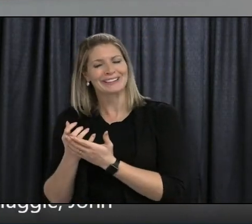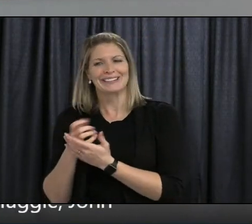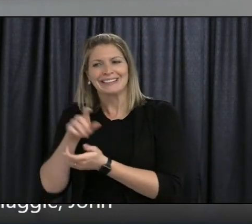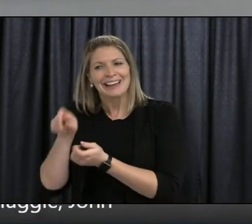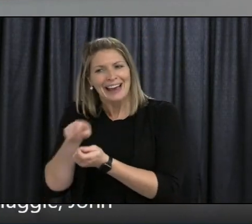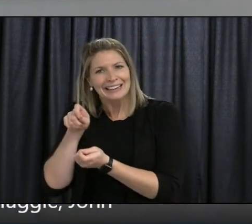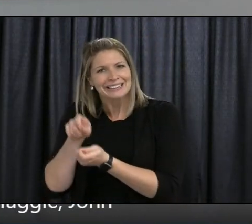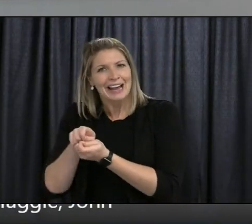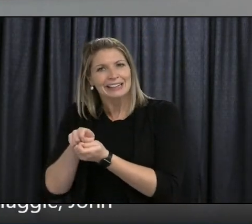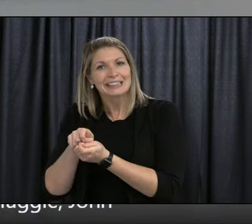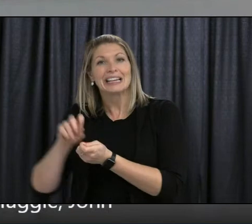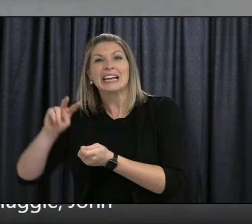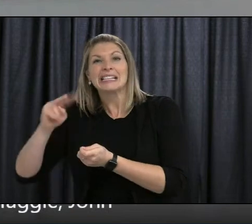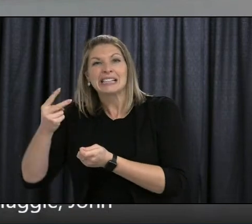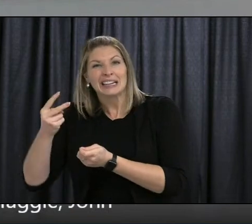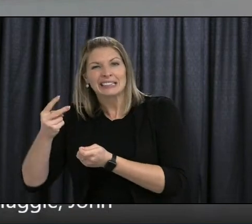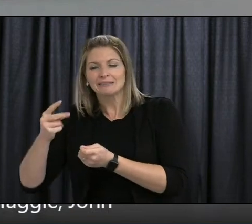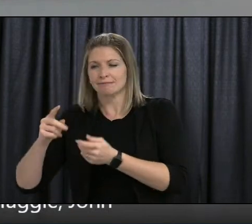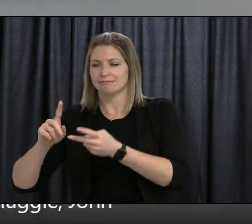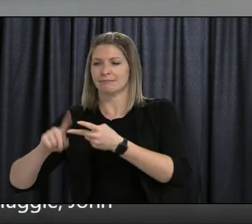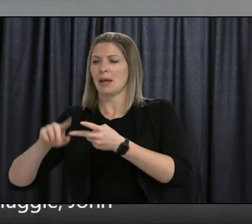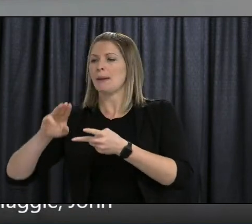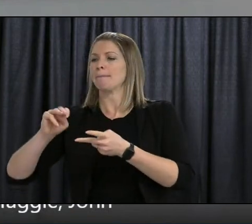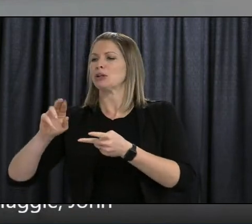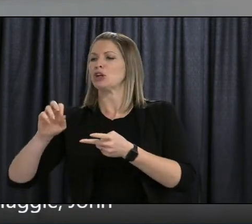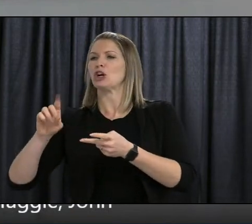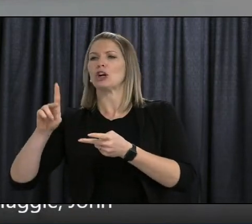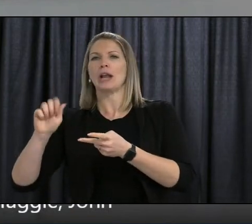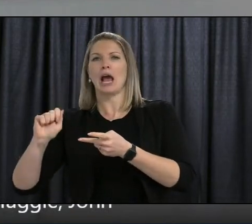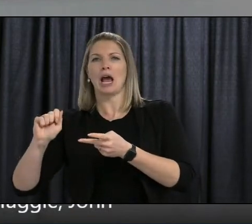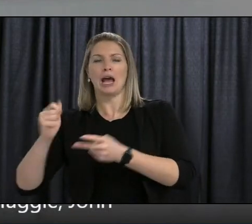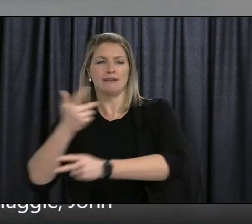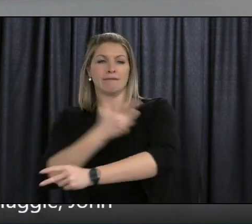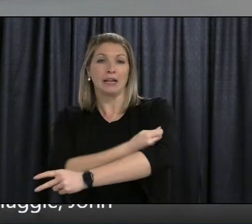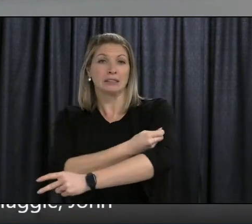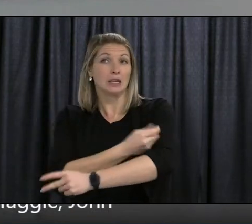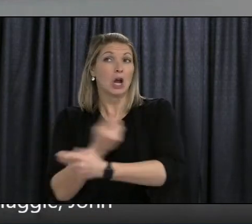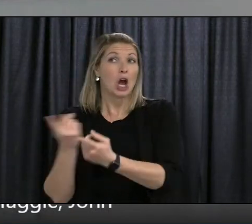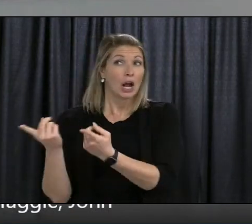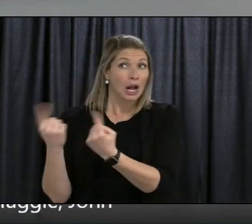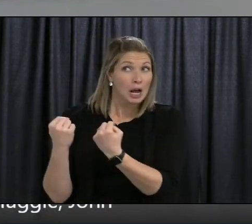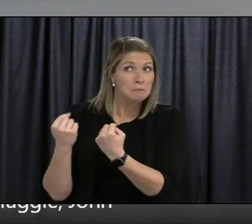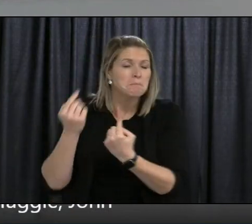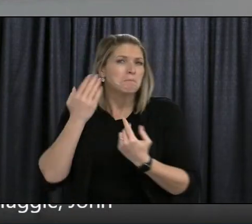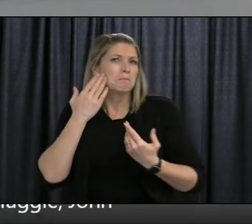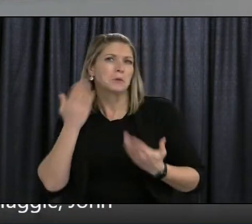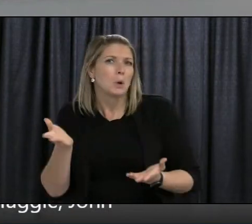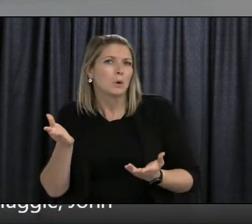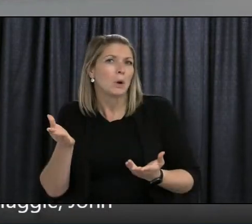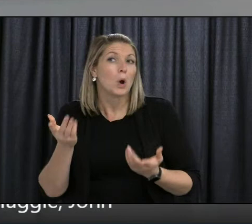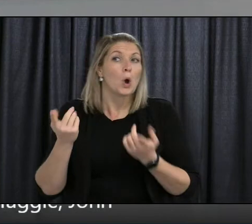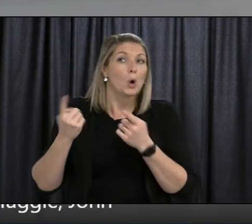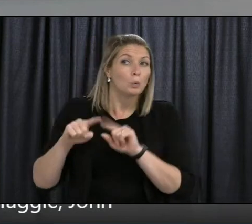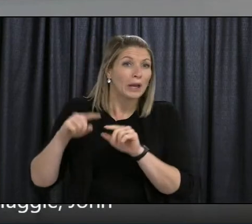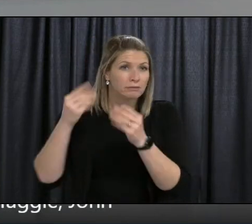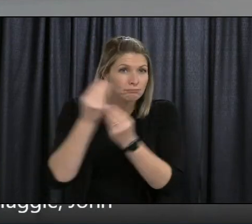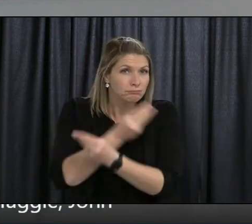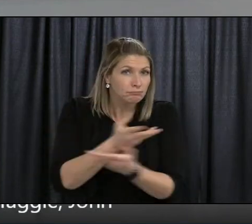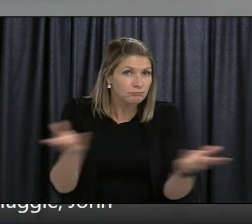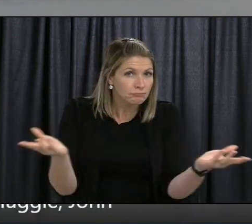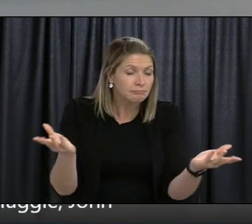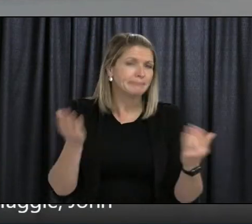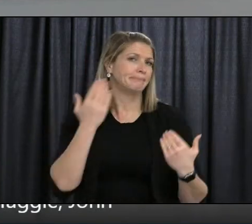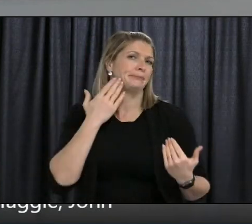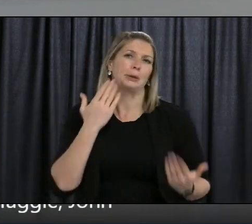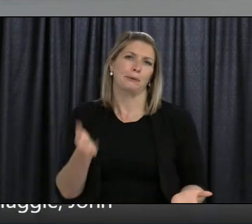when the Moderna vaccine will either be approved or distributed. That will certainly make life easier for public